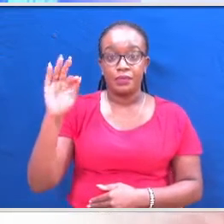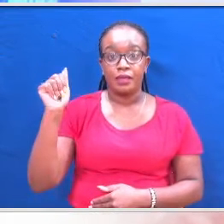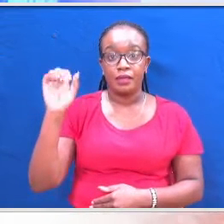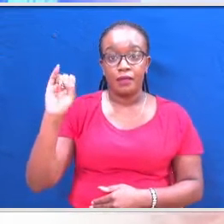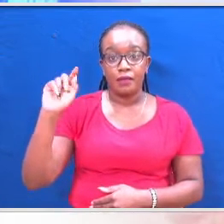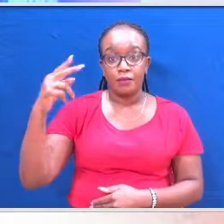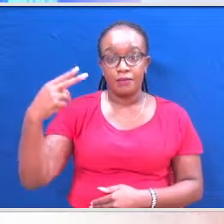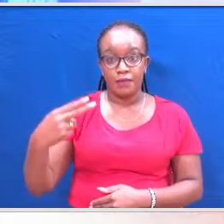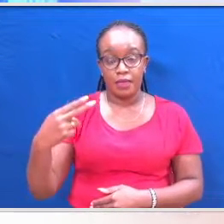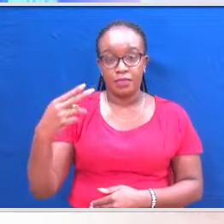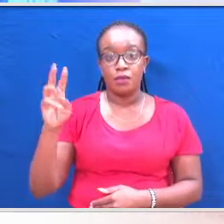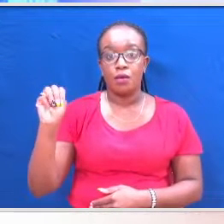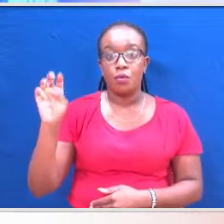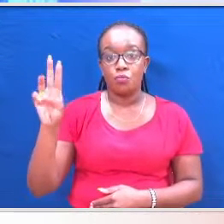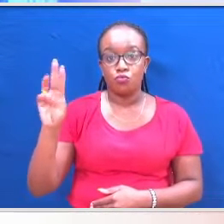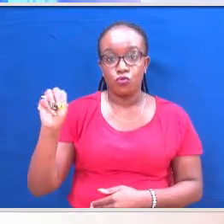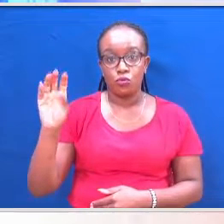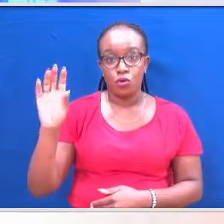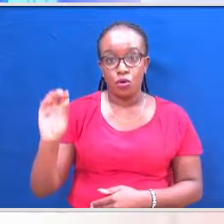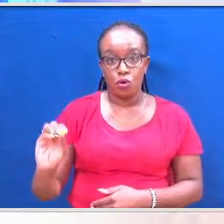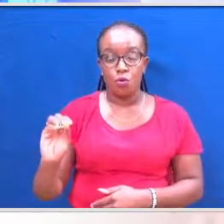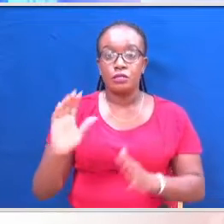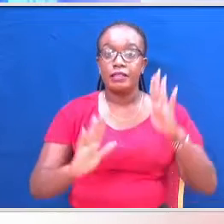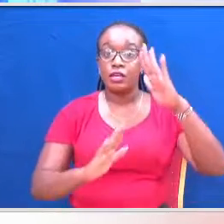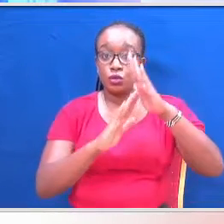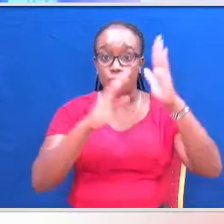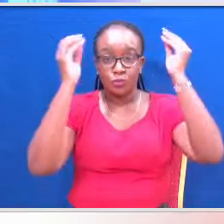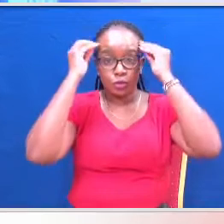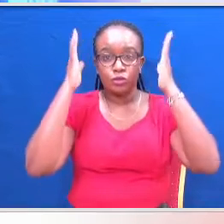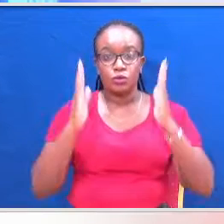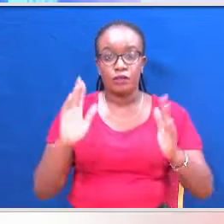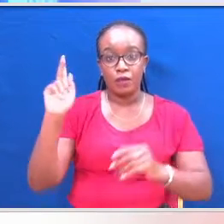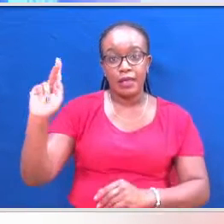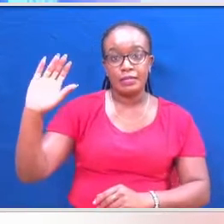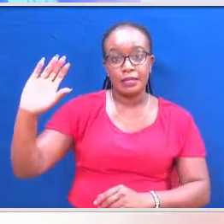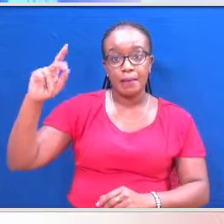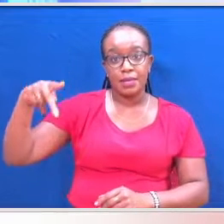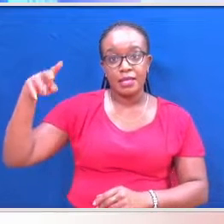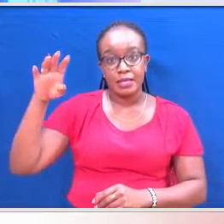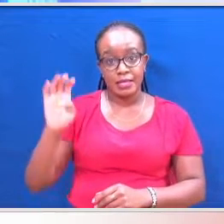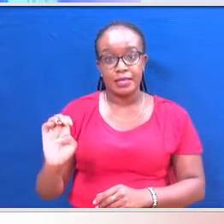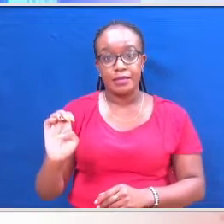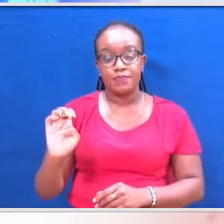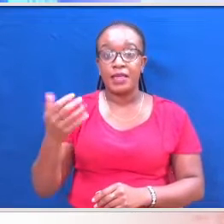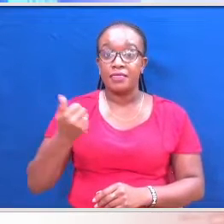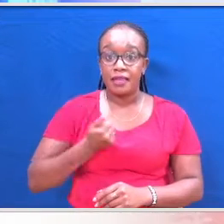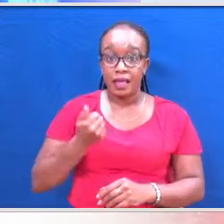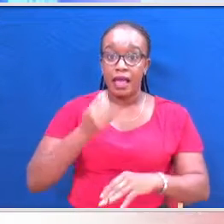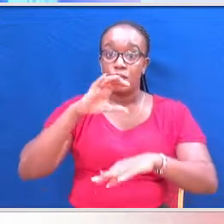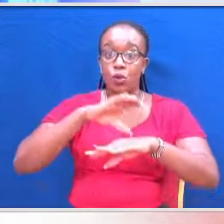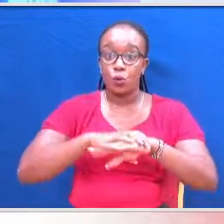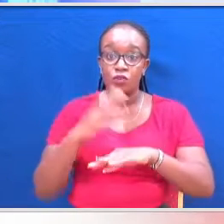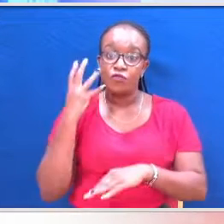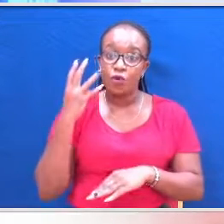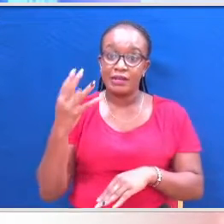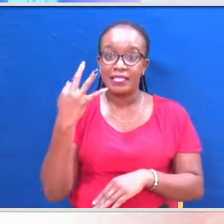Mumo Kawee is the 2020 KCPE top candidate. The Karimwailu pupil scored 433